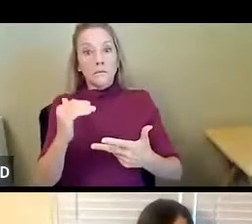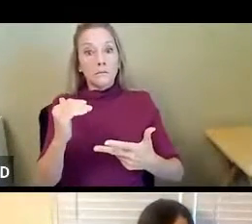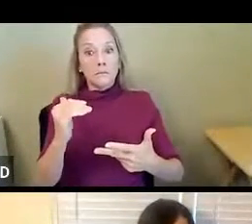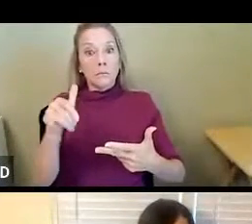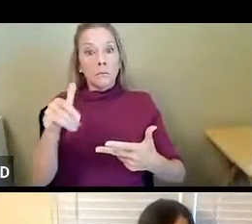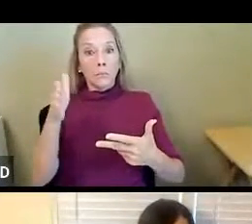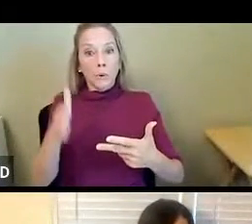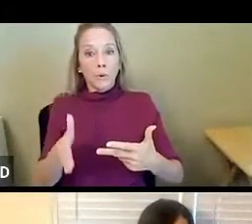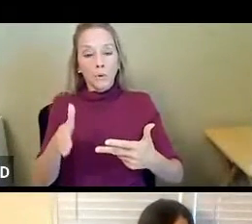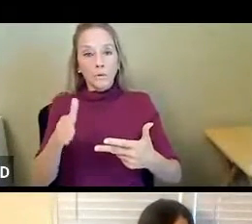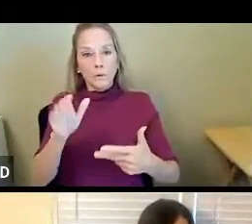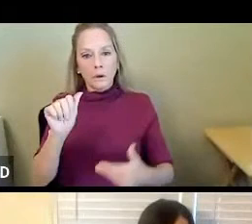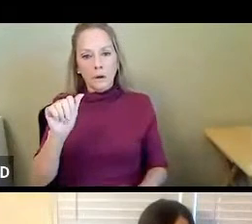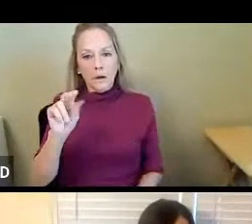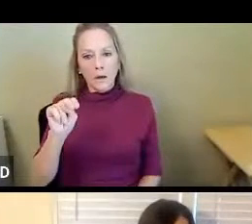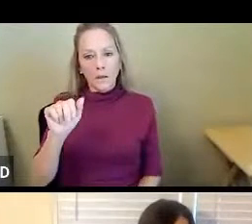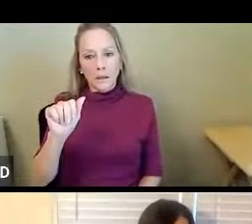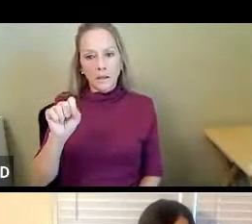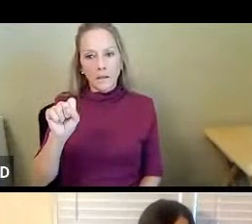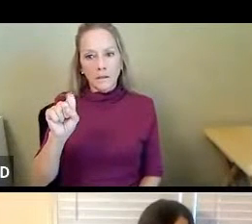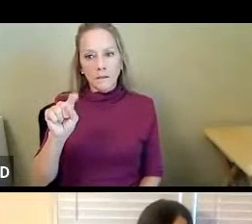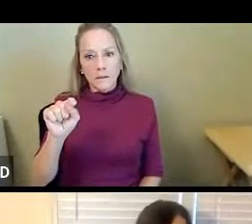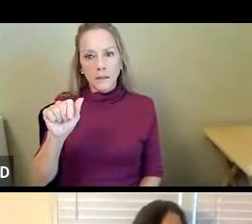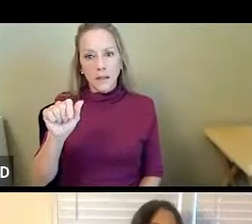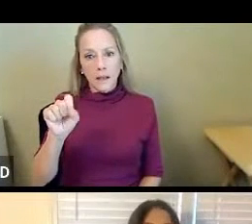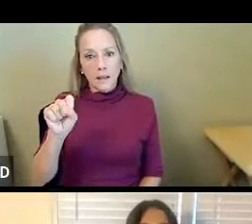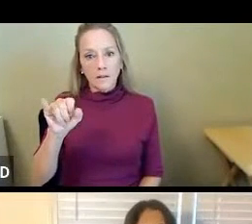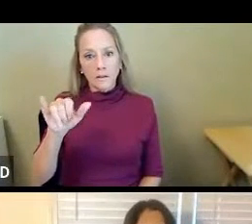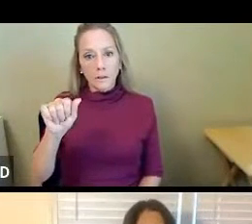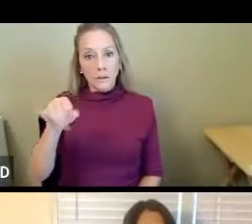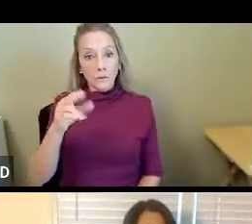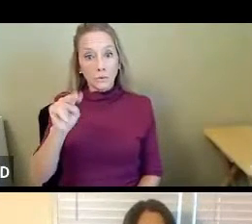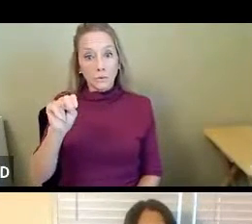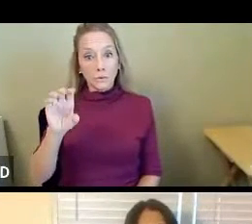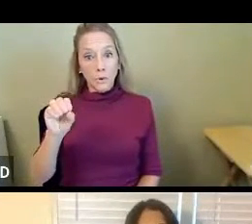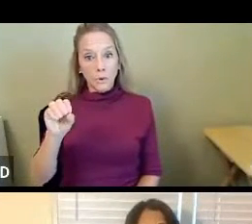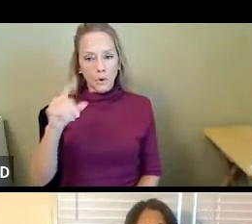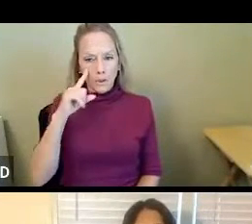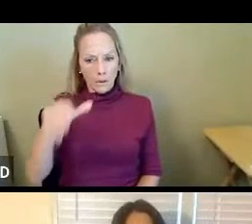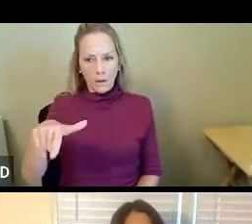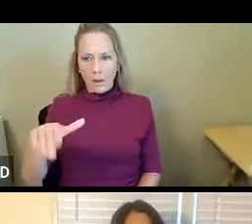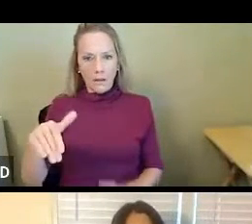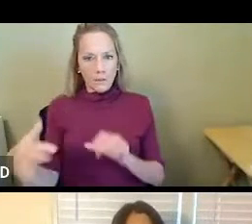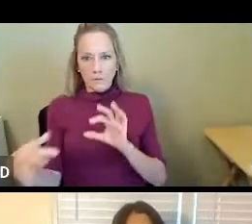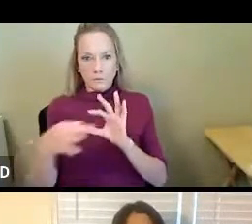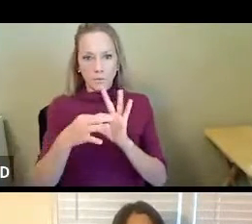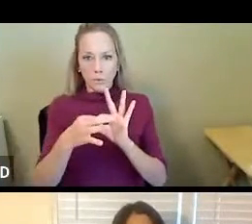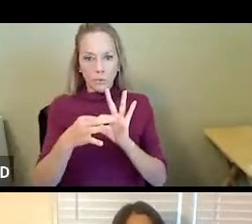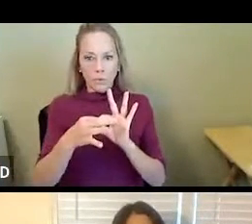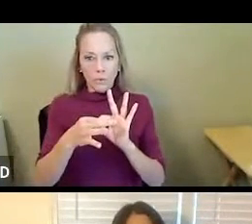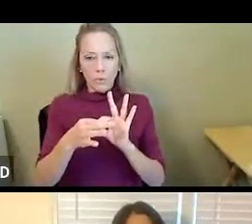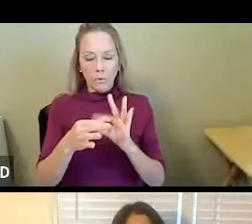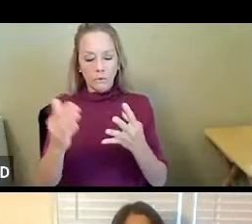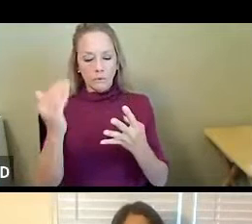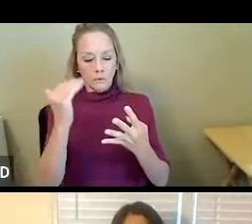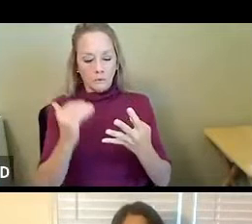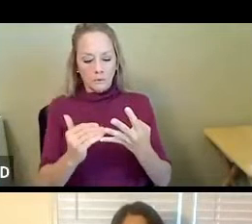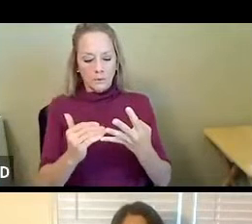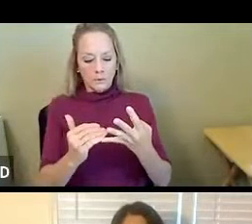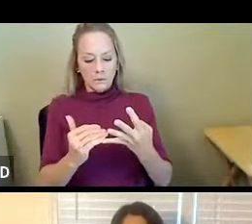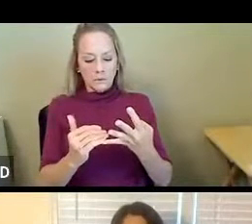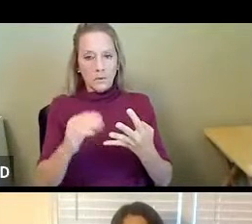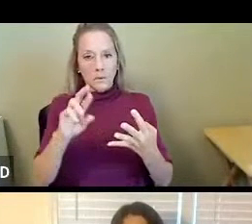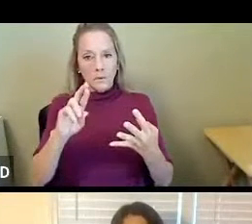is Anastasia Juneau, who I do not believe is in yet either. So the next person we have